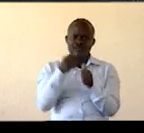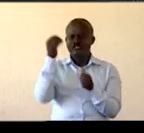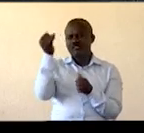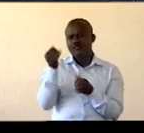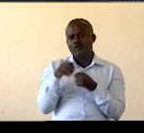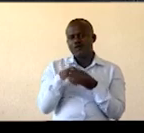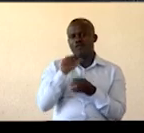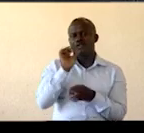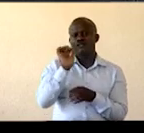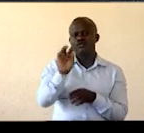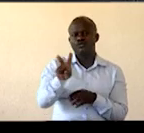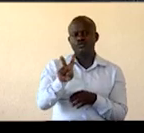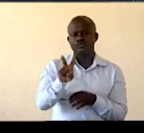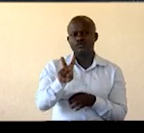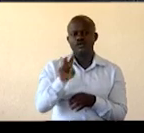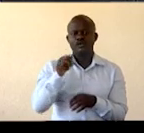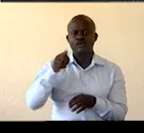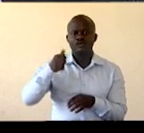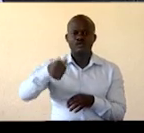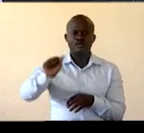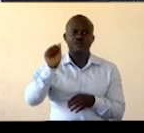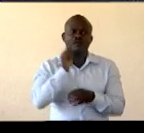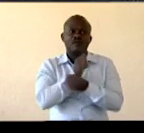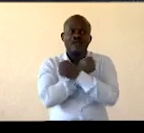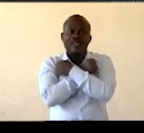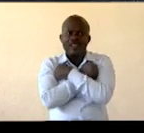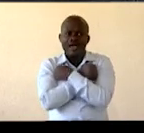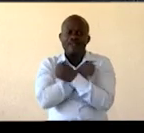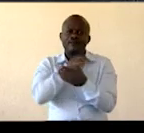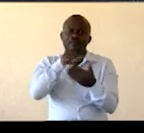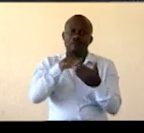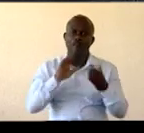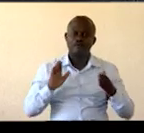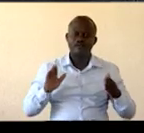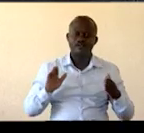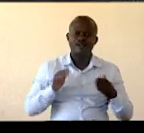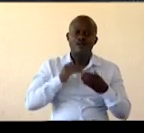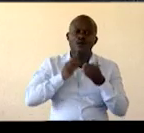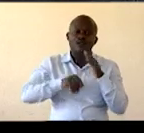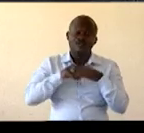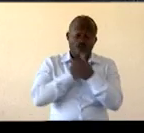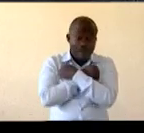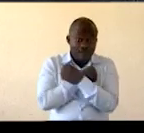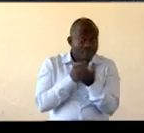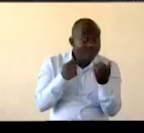two do you like most? It's your